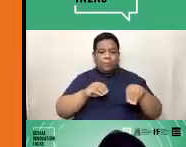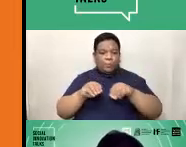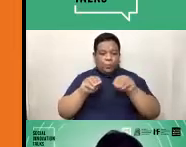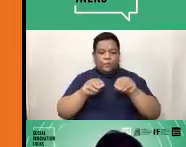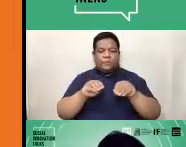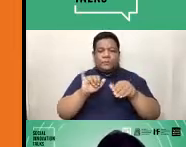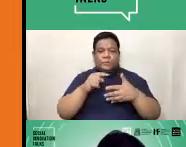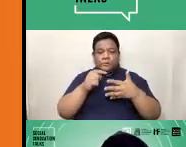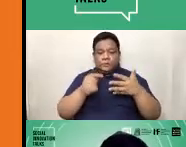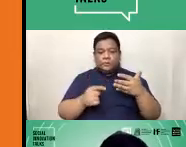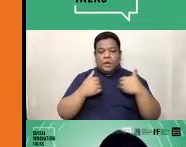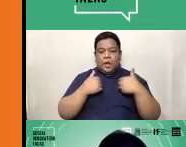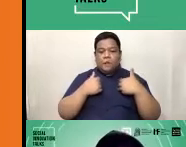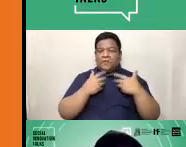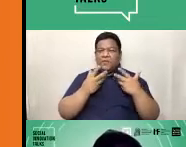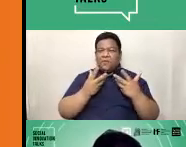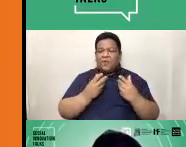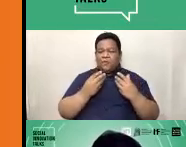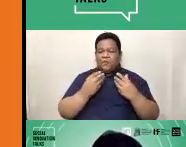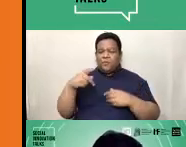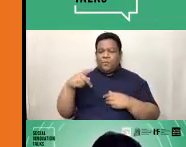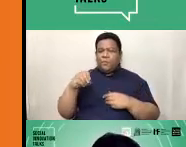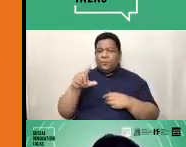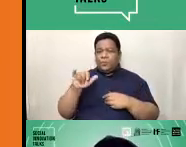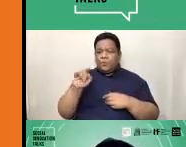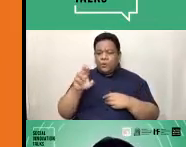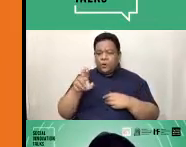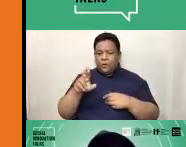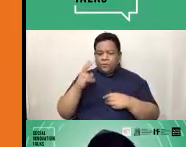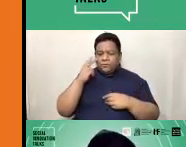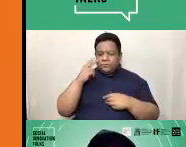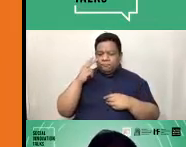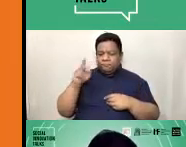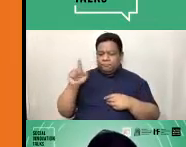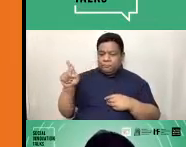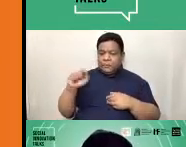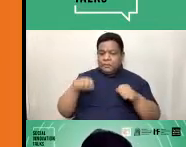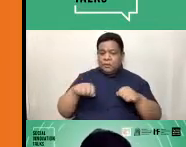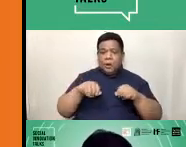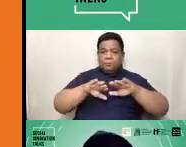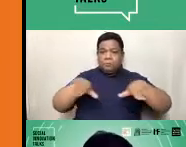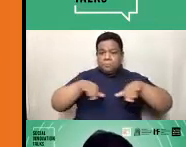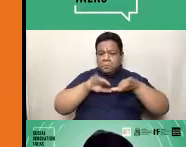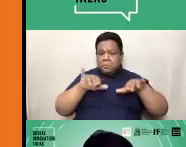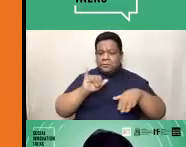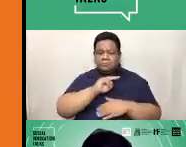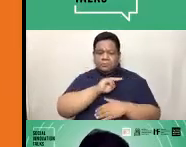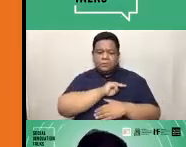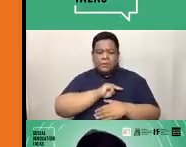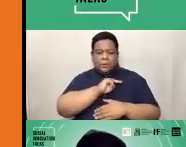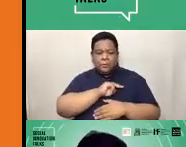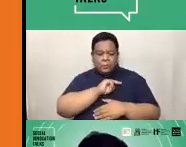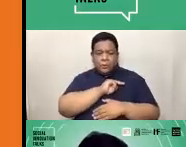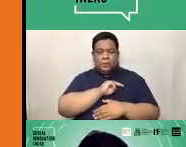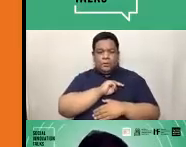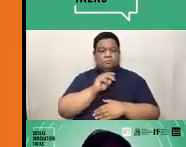are the soft polymers that can flex or contract, combine the motion and mimic some natural movements to actually have